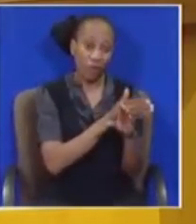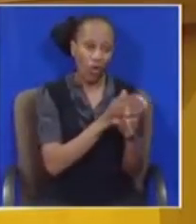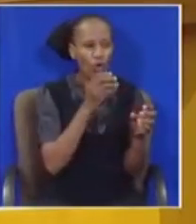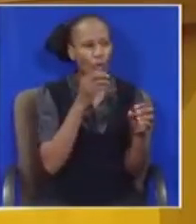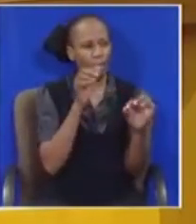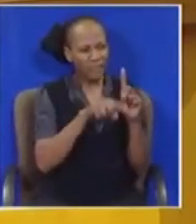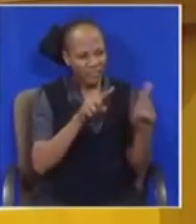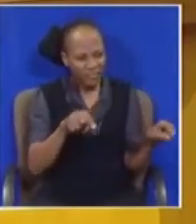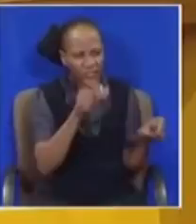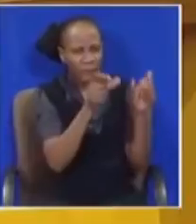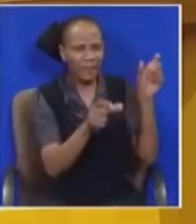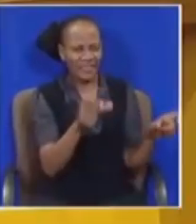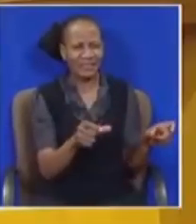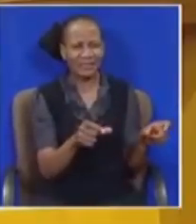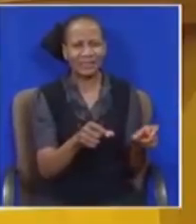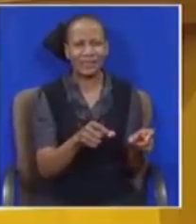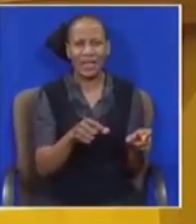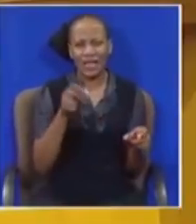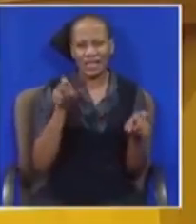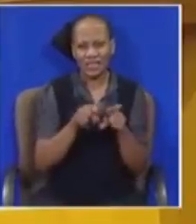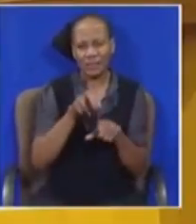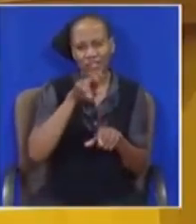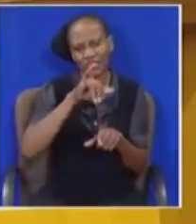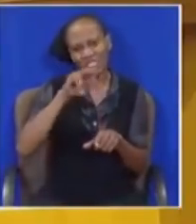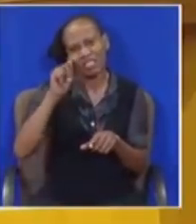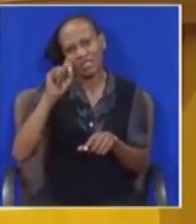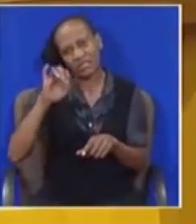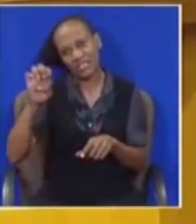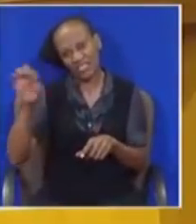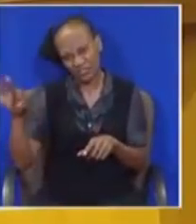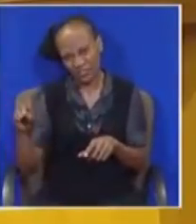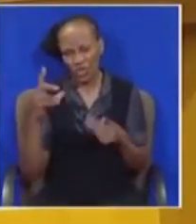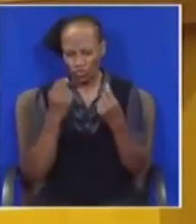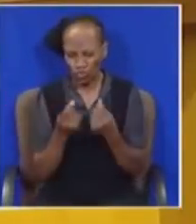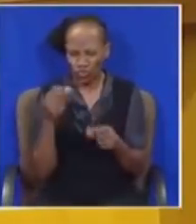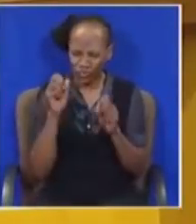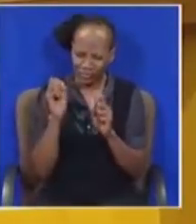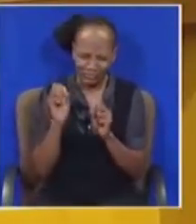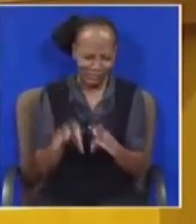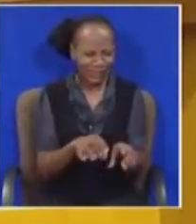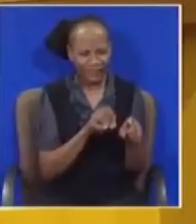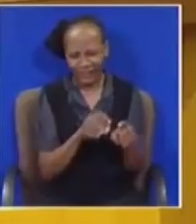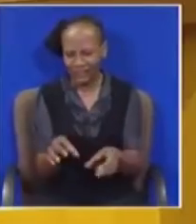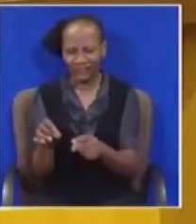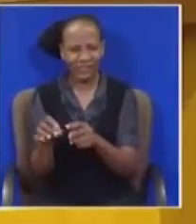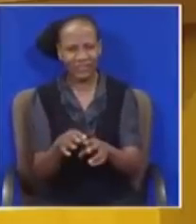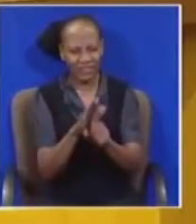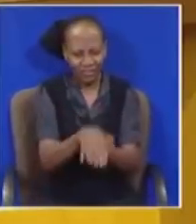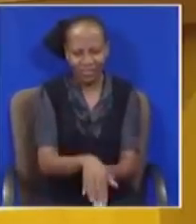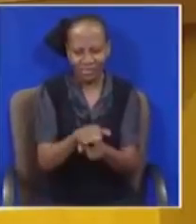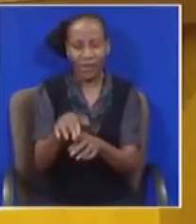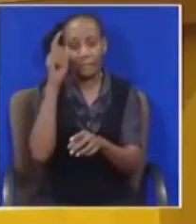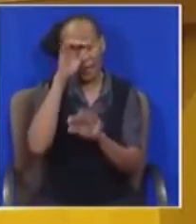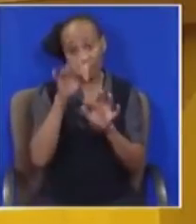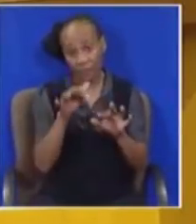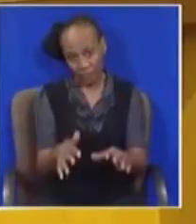action taken by my ancestors' side, which caused pain and suffering to their people.